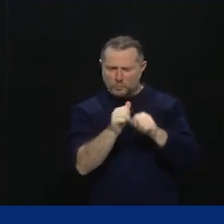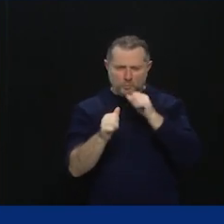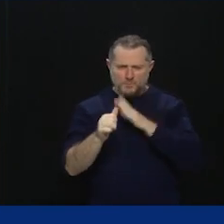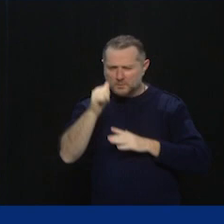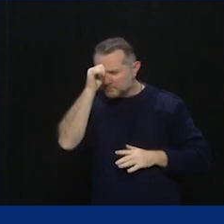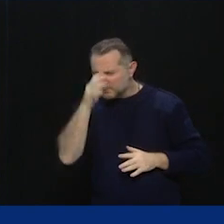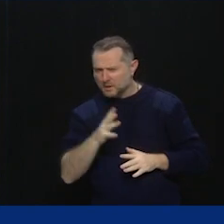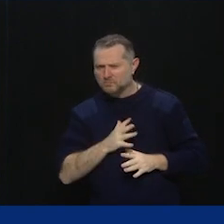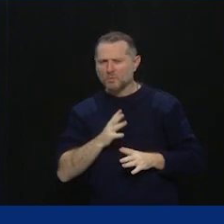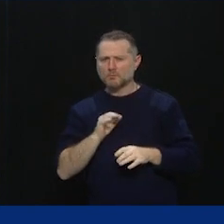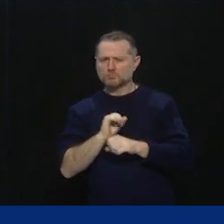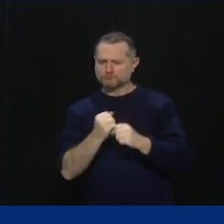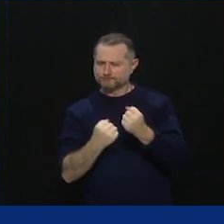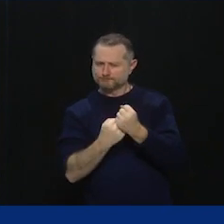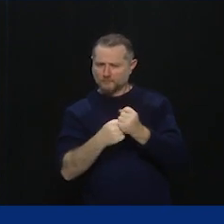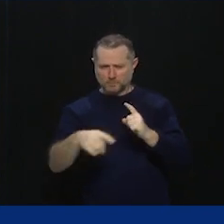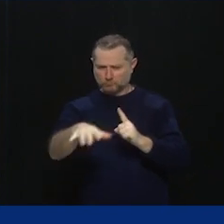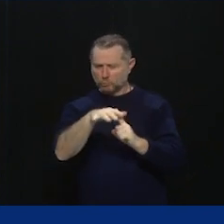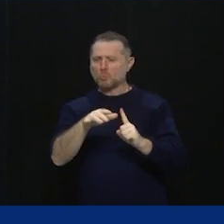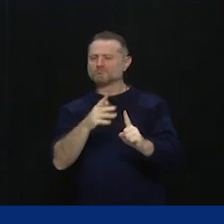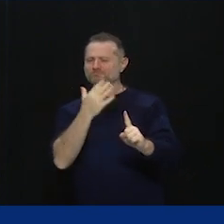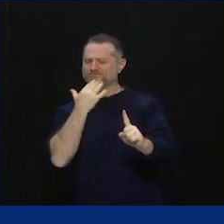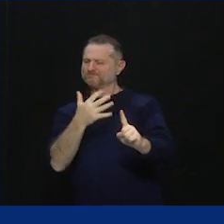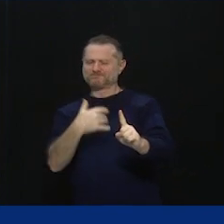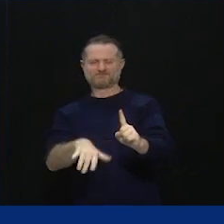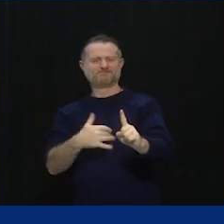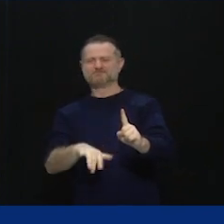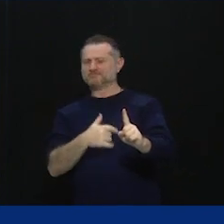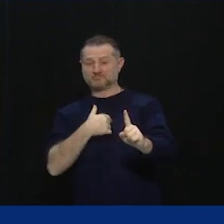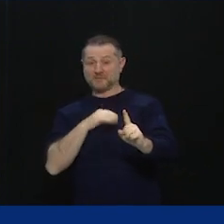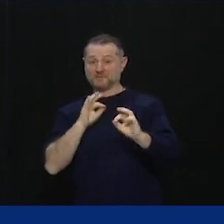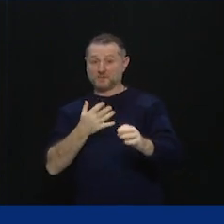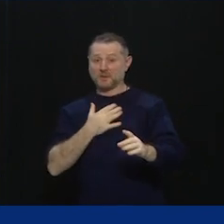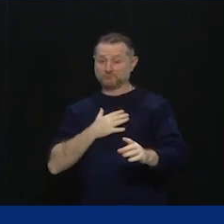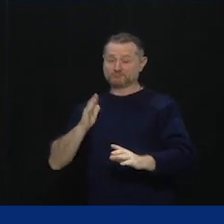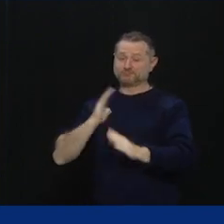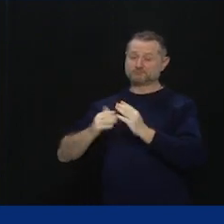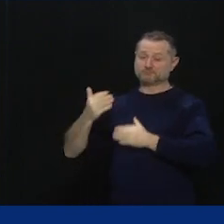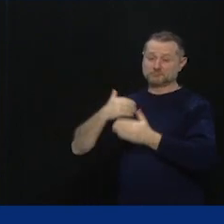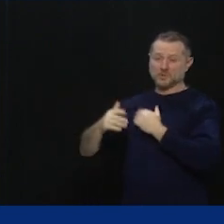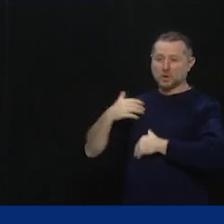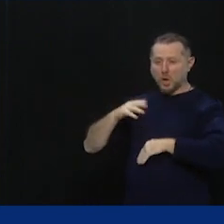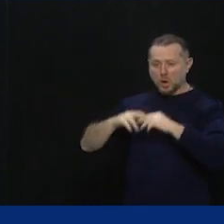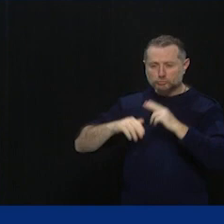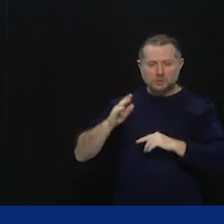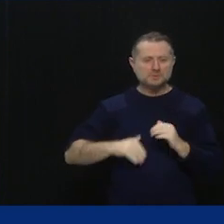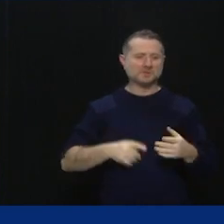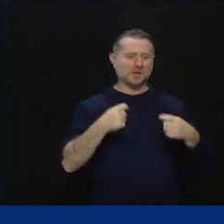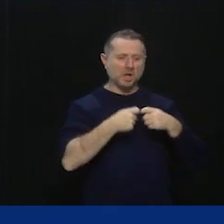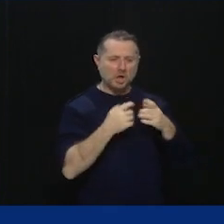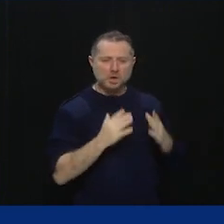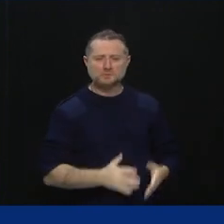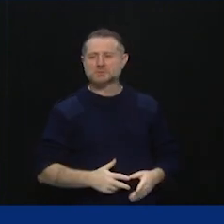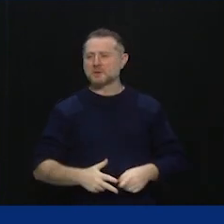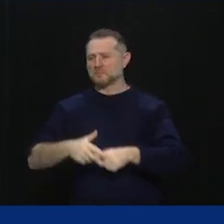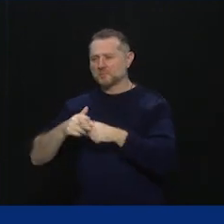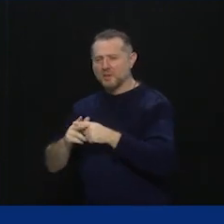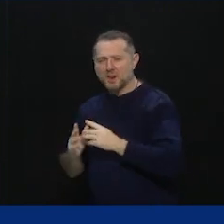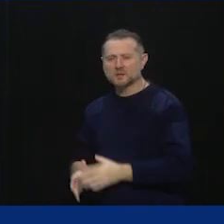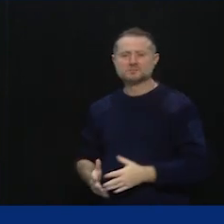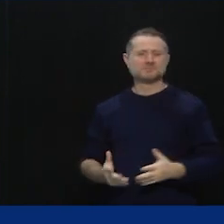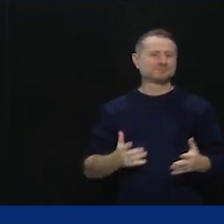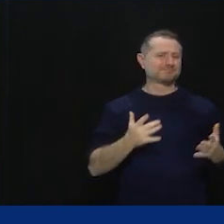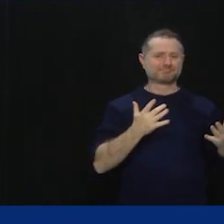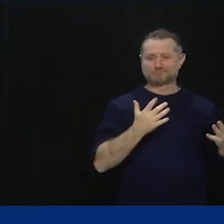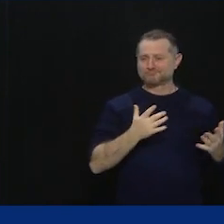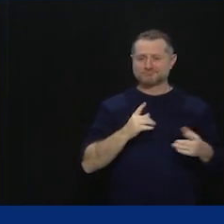I thank you. I come out of a family of contractors, electricians, plumbers, longshoremen, and steelmakers. So I